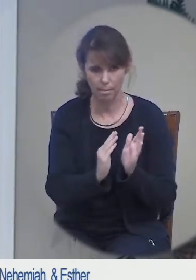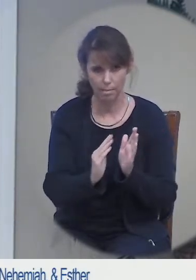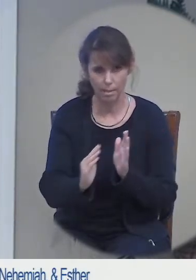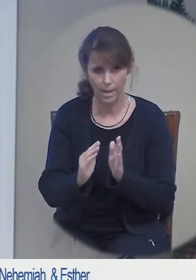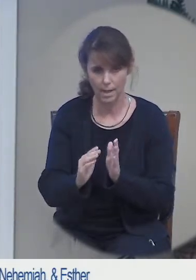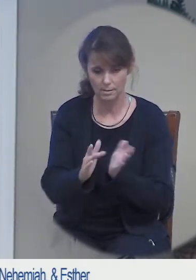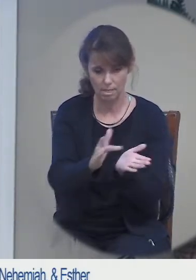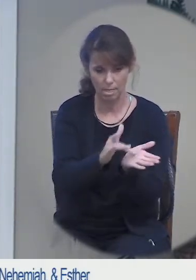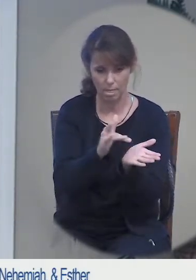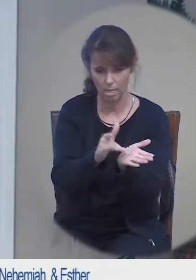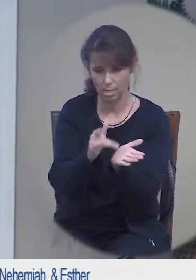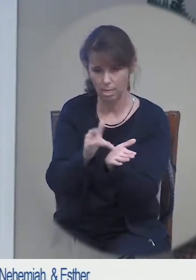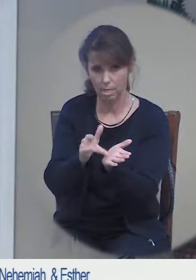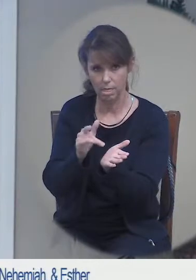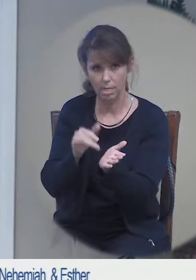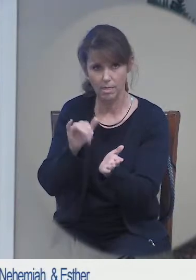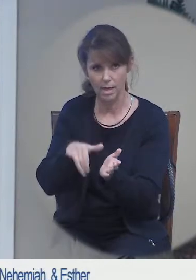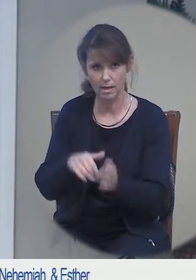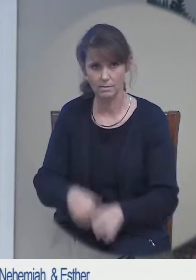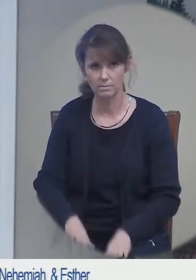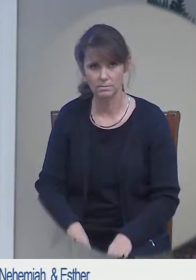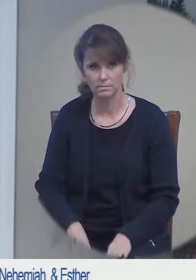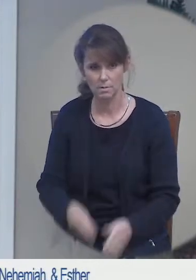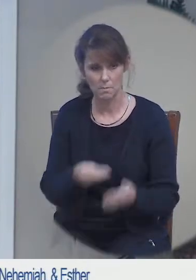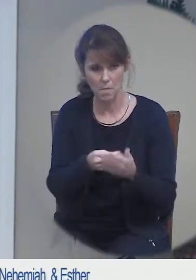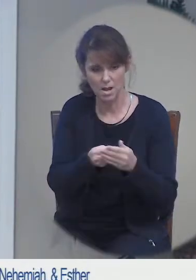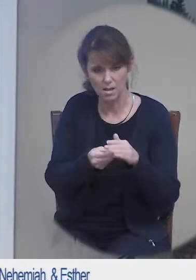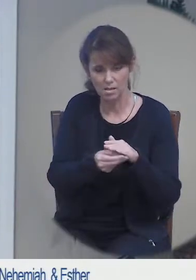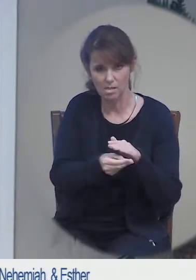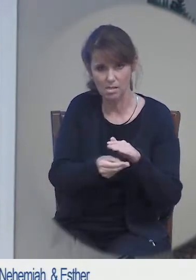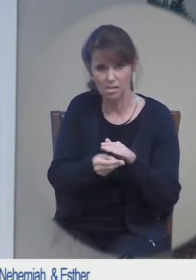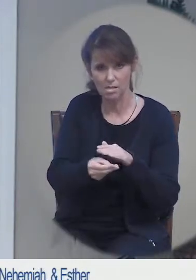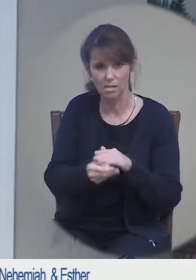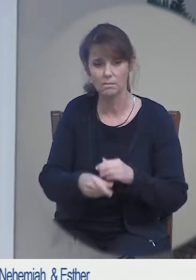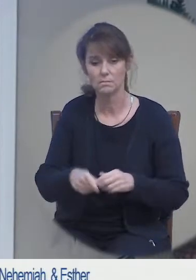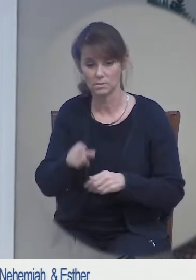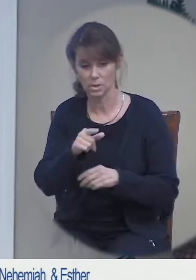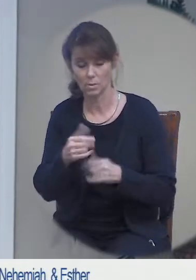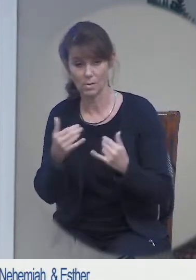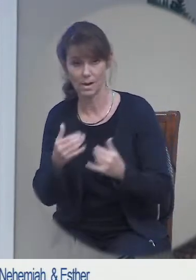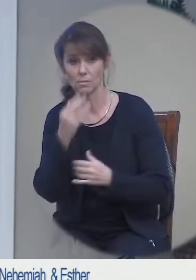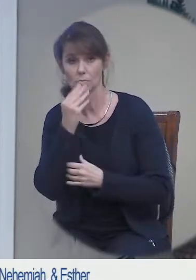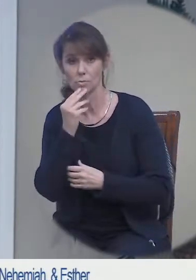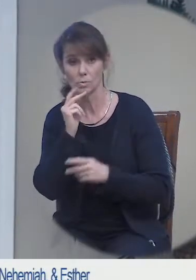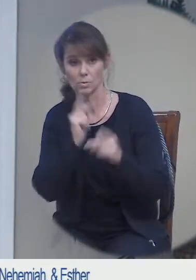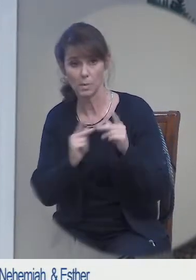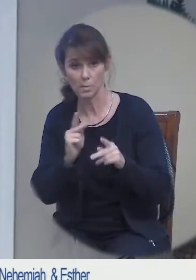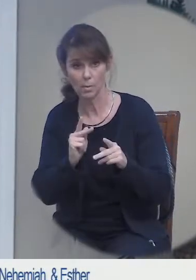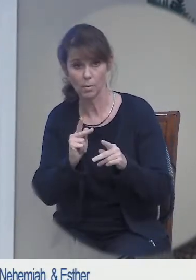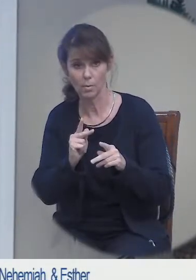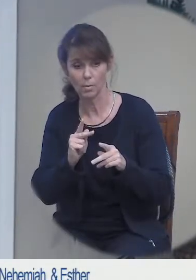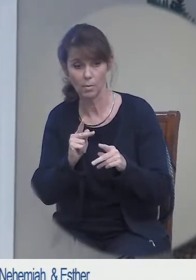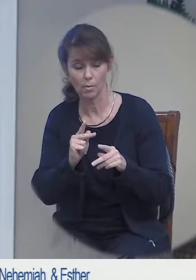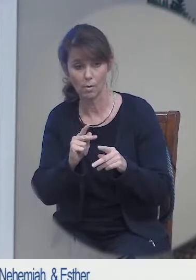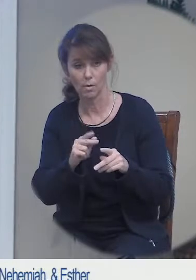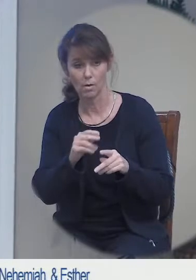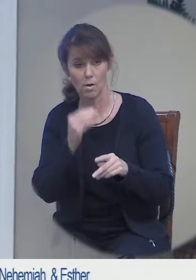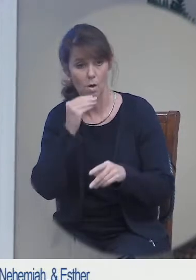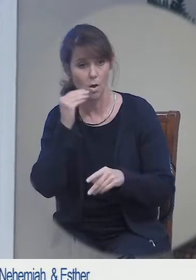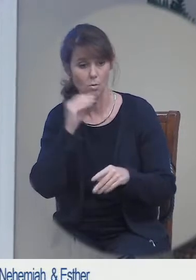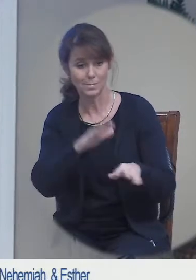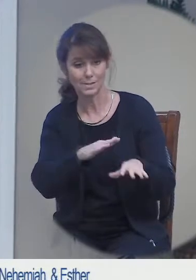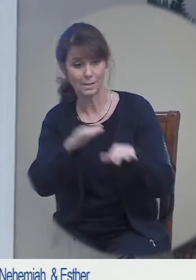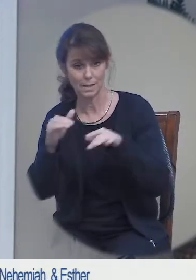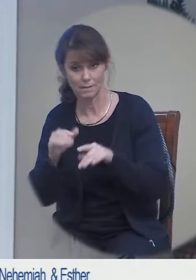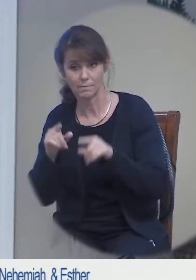So we kind of read that, so they're without food. And so what we see the people beginning to do in verse